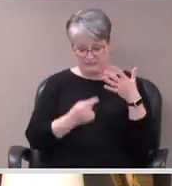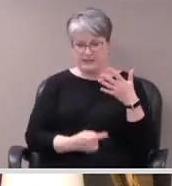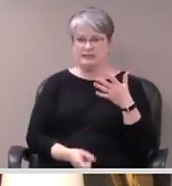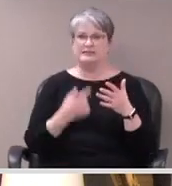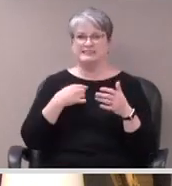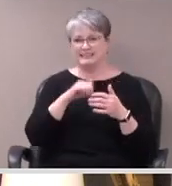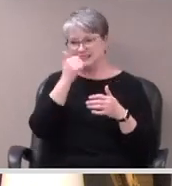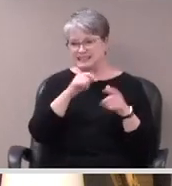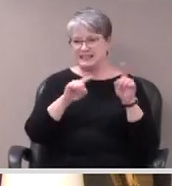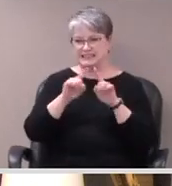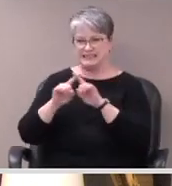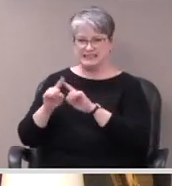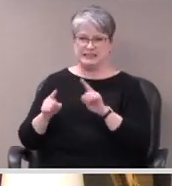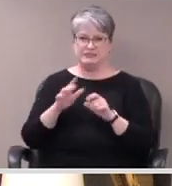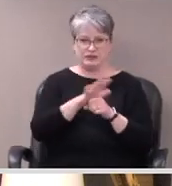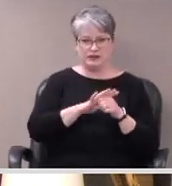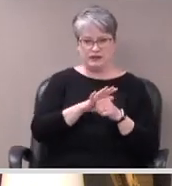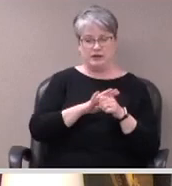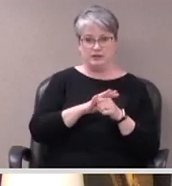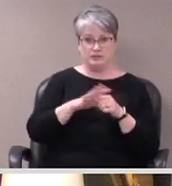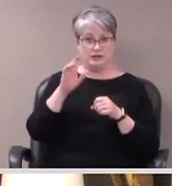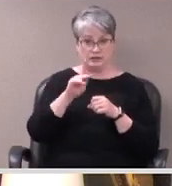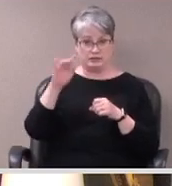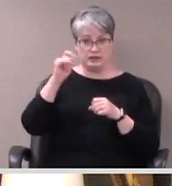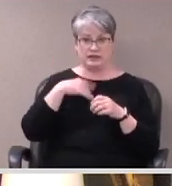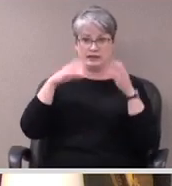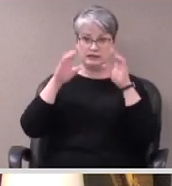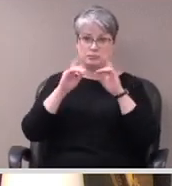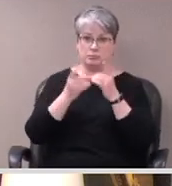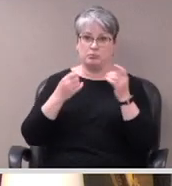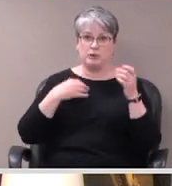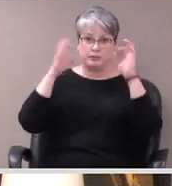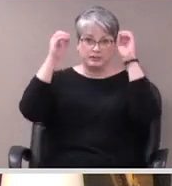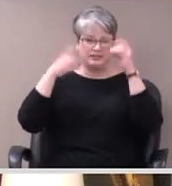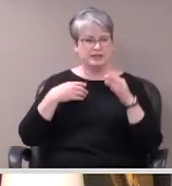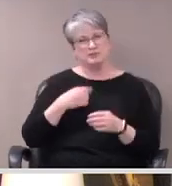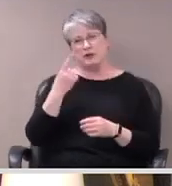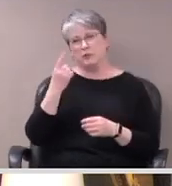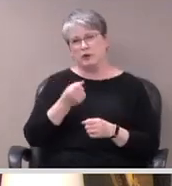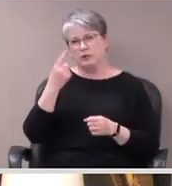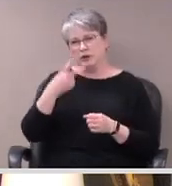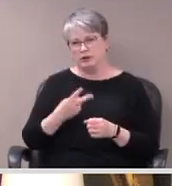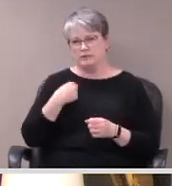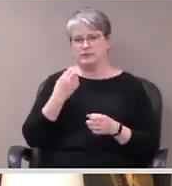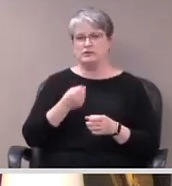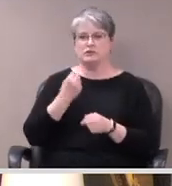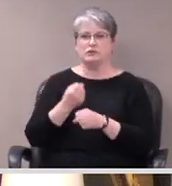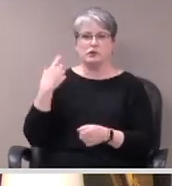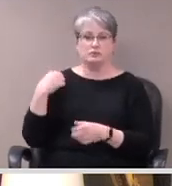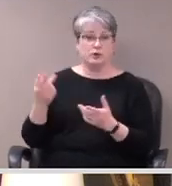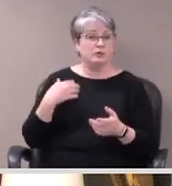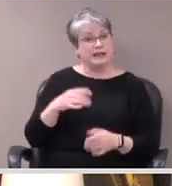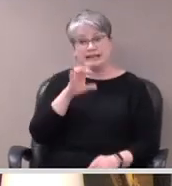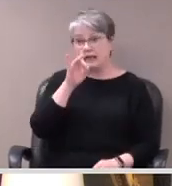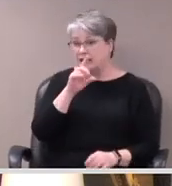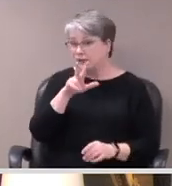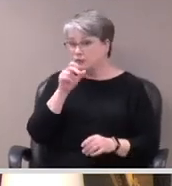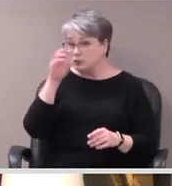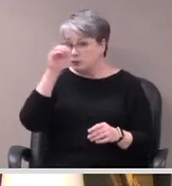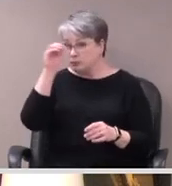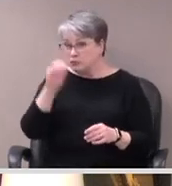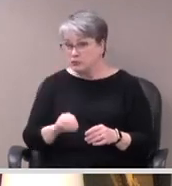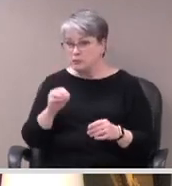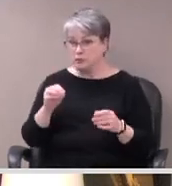10 different areas from the Kentucky Department of Education about a year and a half ago. Proud to report we're at 83% of those